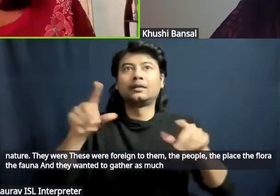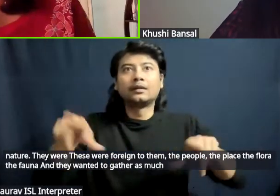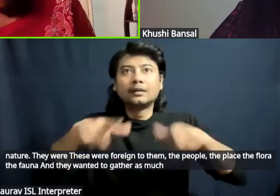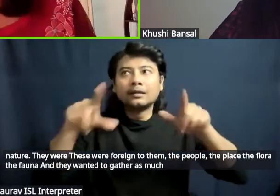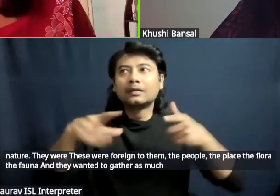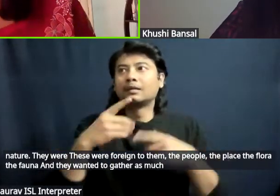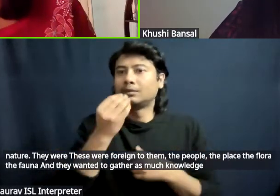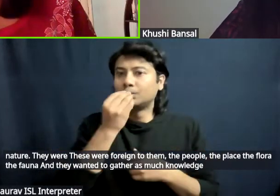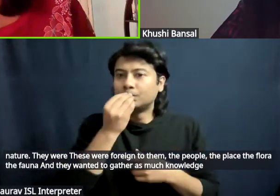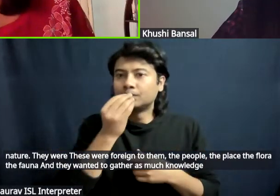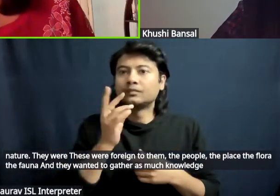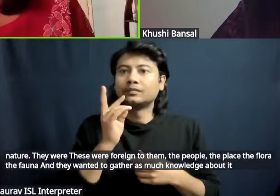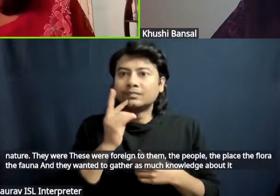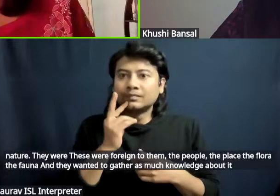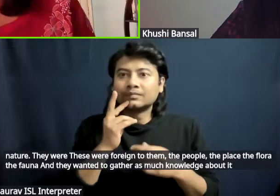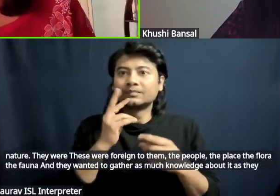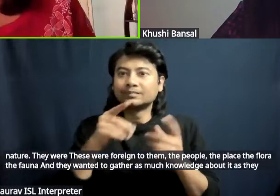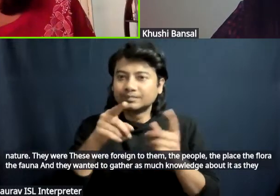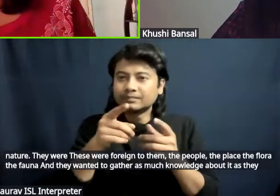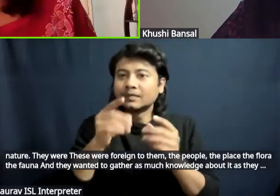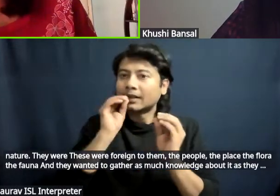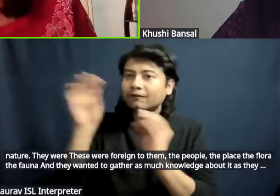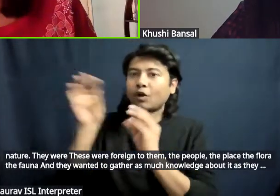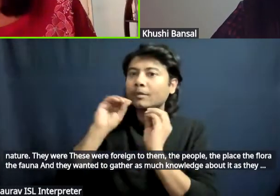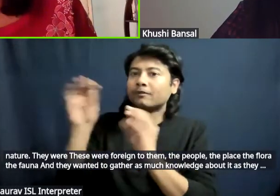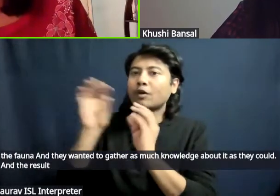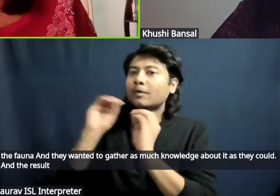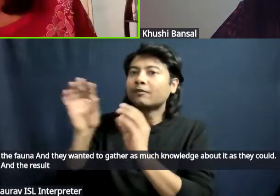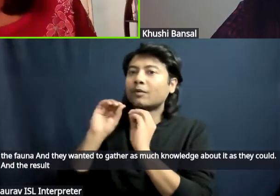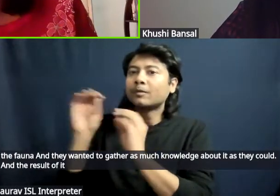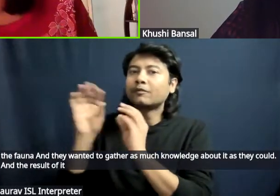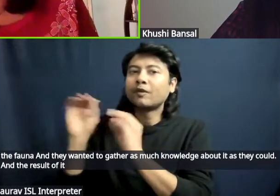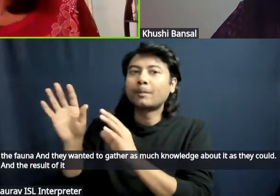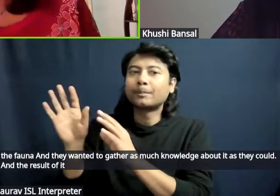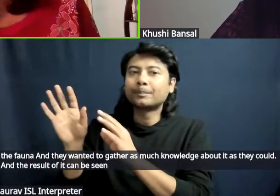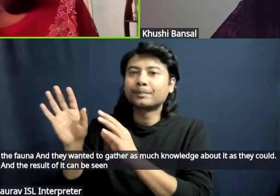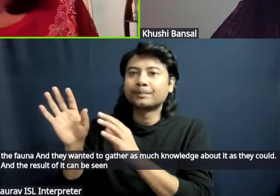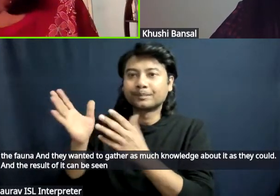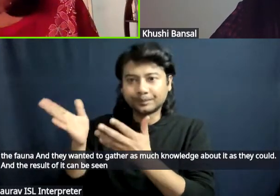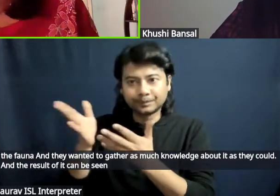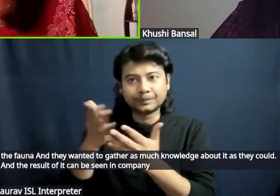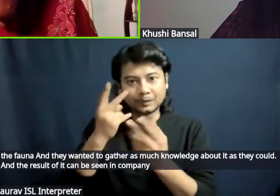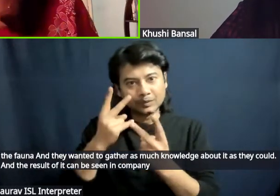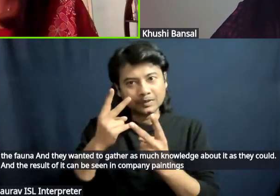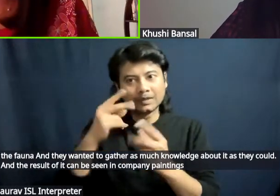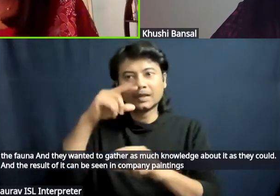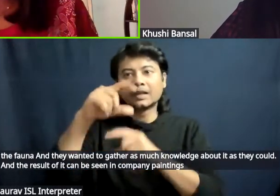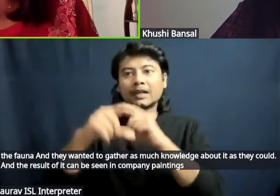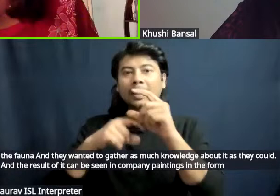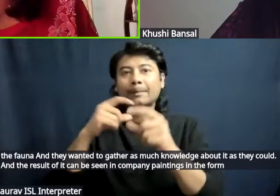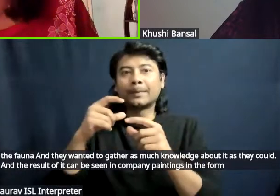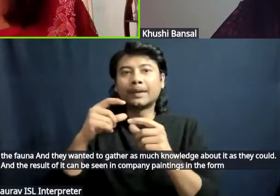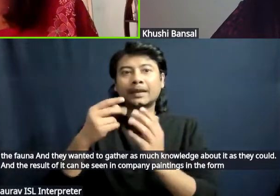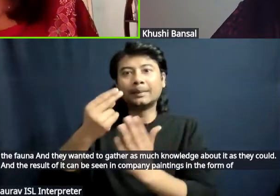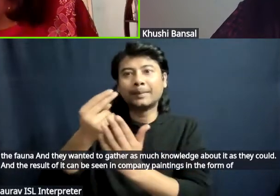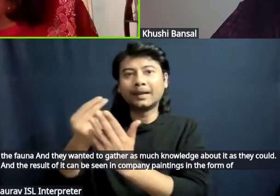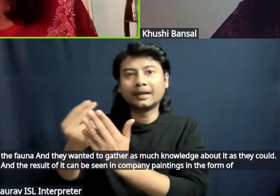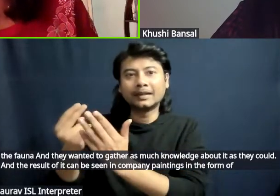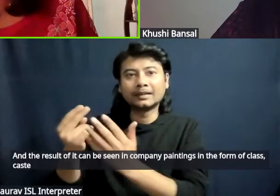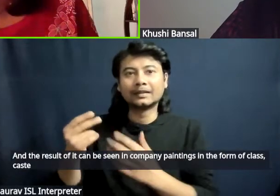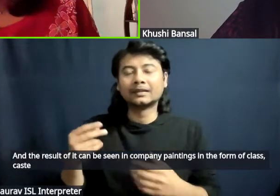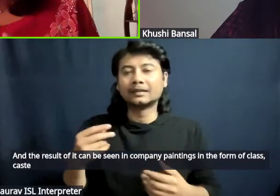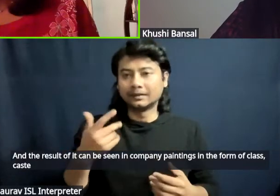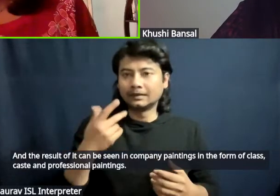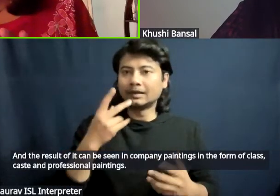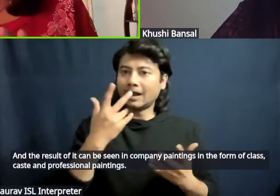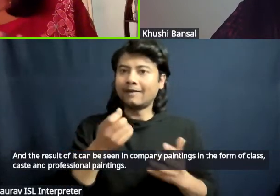about it as they could. And the result of it can be seen in company paintings in the form of class, caste, and professional